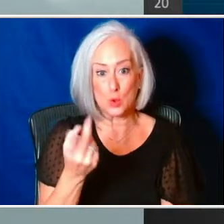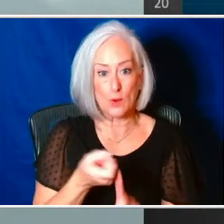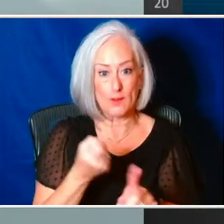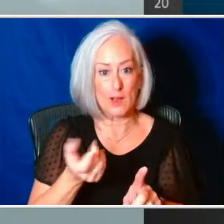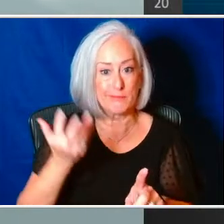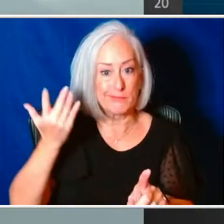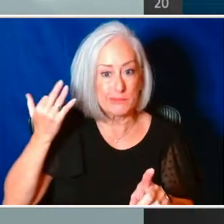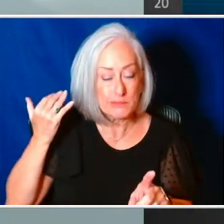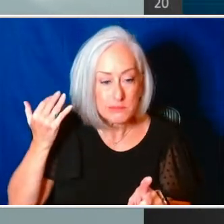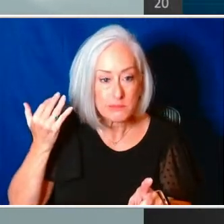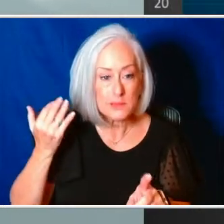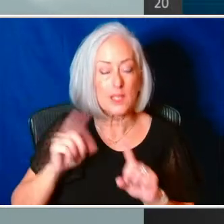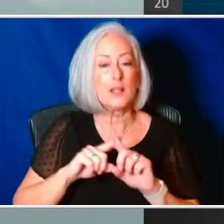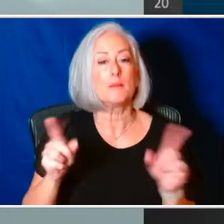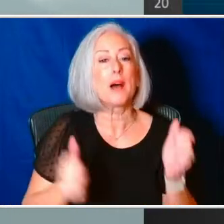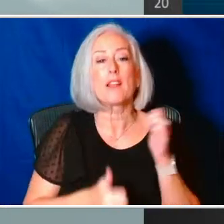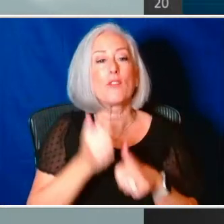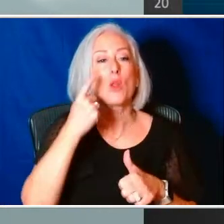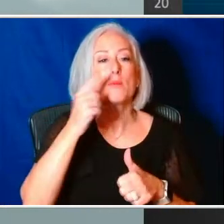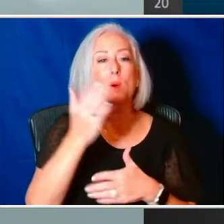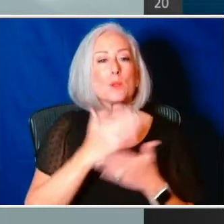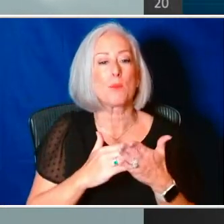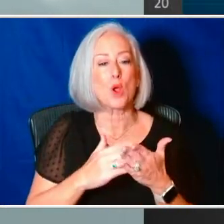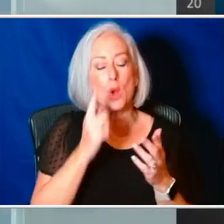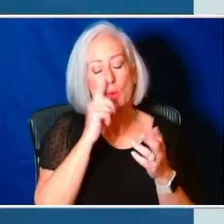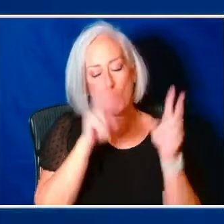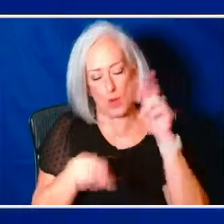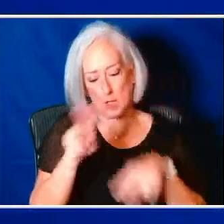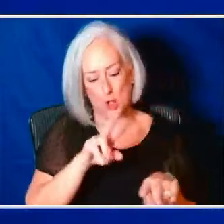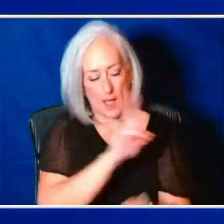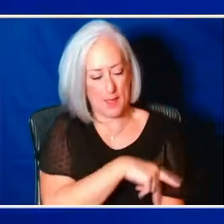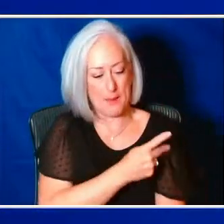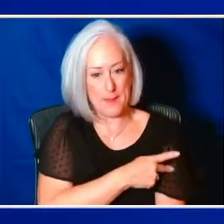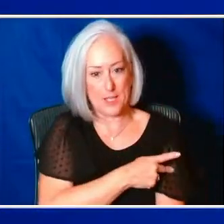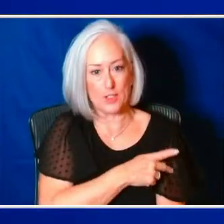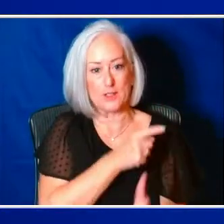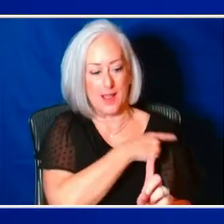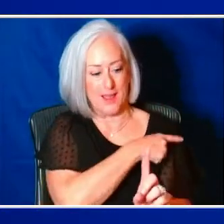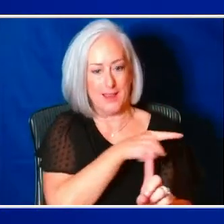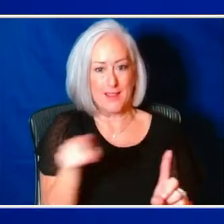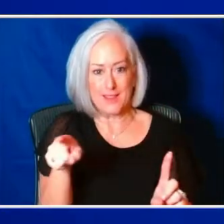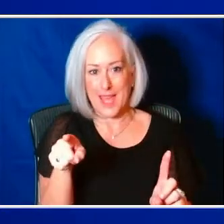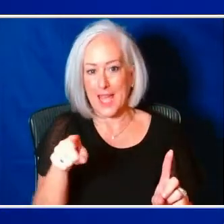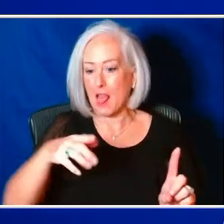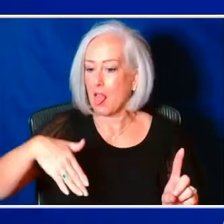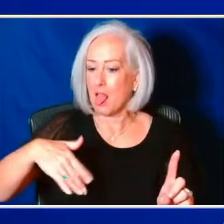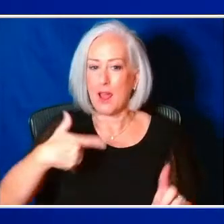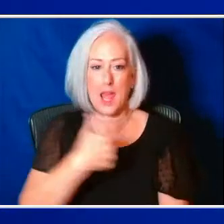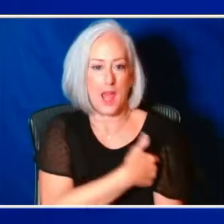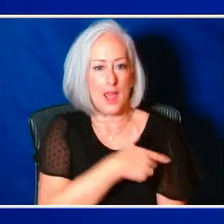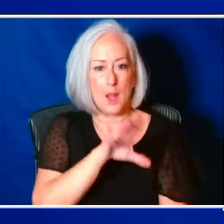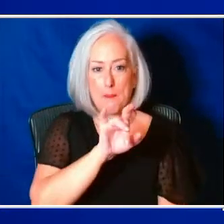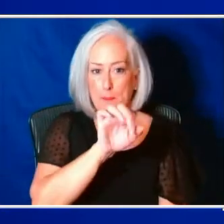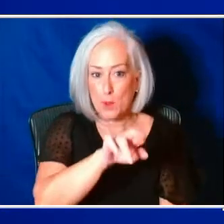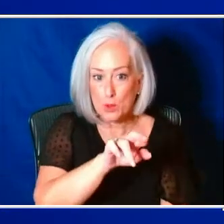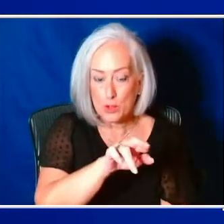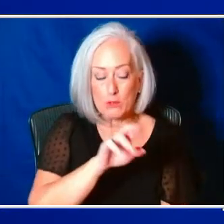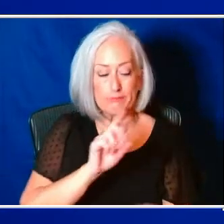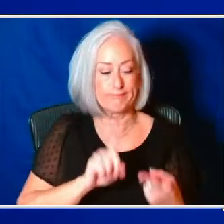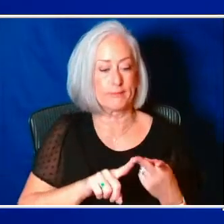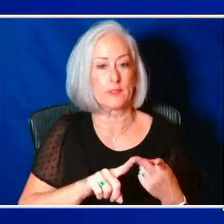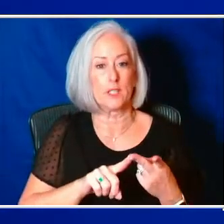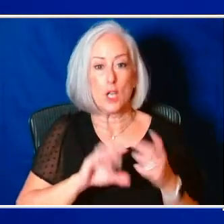the most part, when we have gone back to look at these patients, they have either been not up to date with their boosters, they have not been vaccinated at